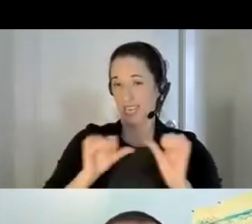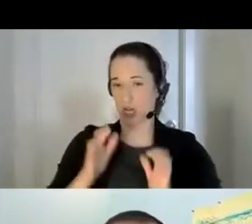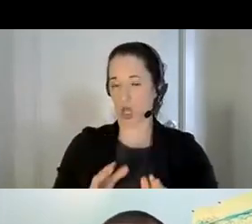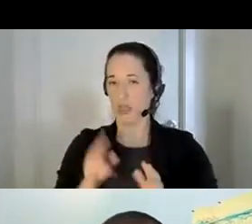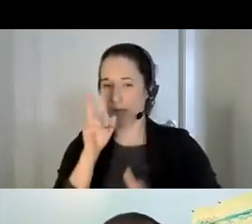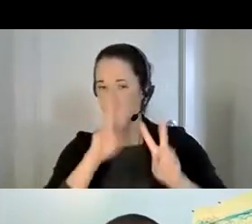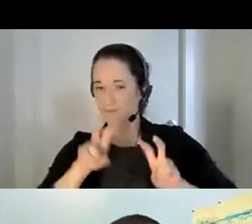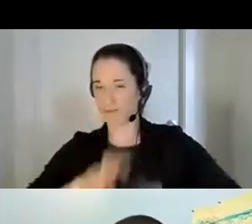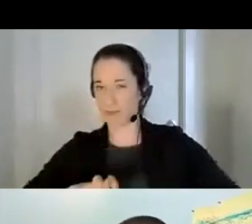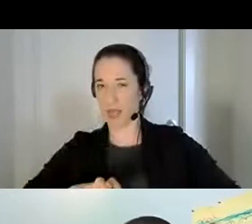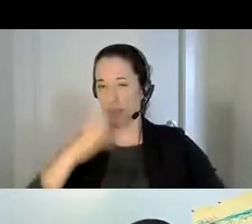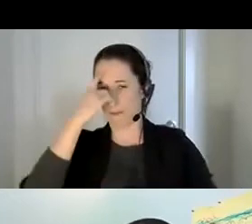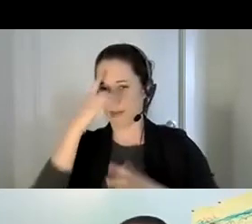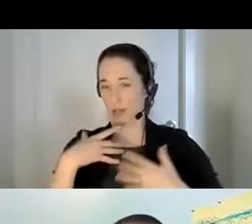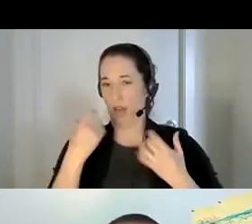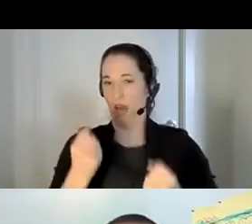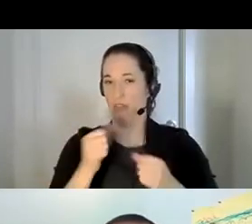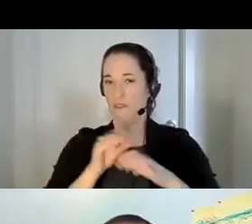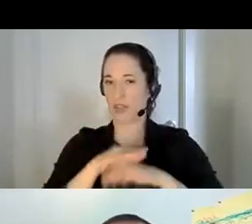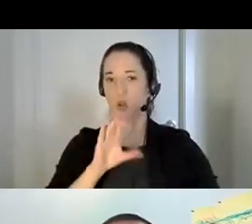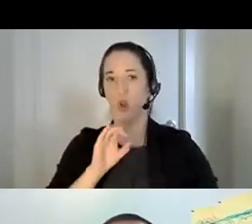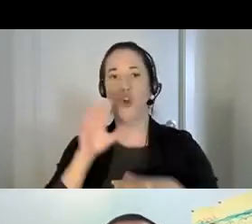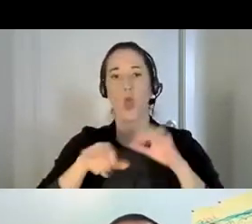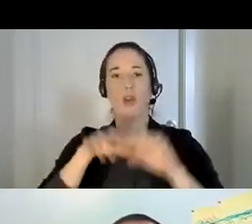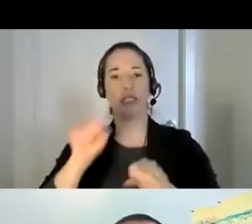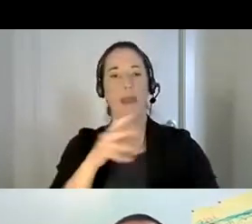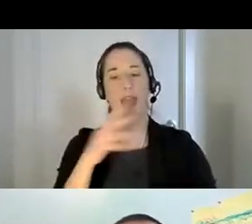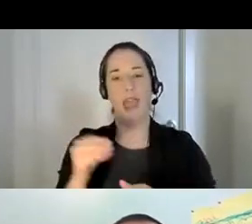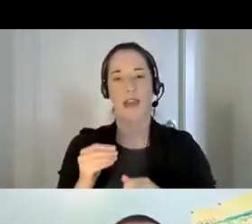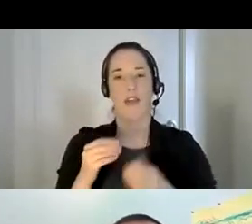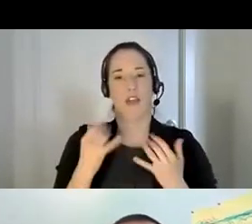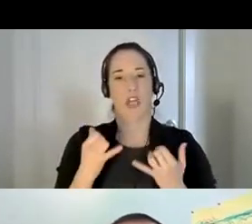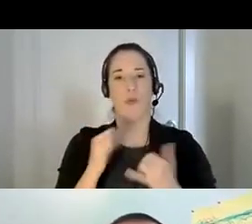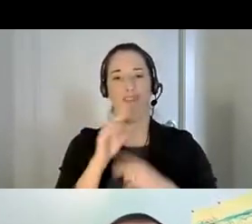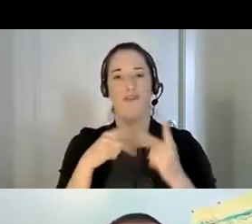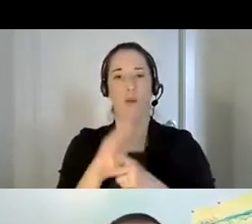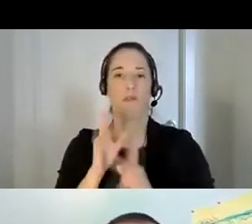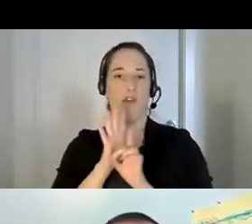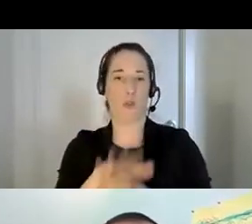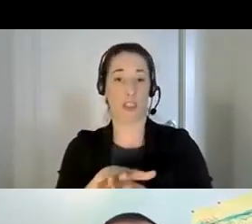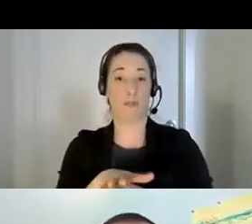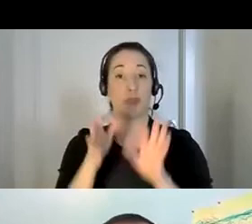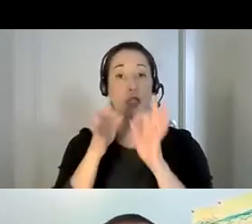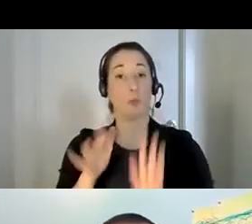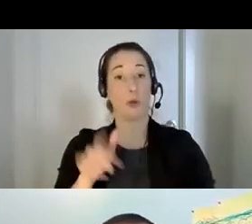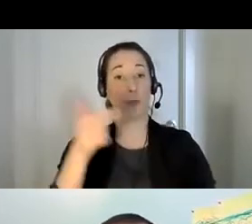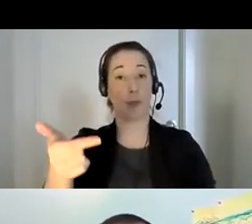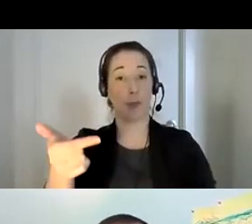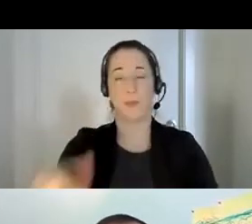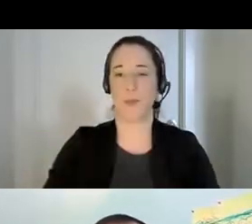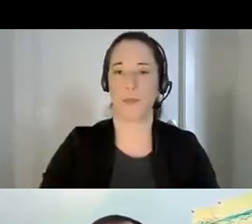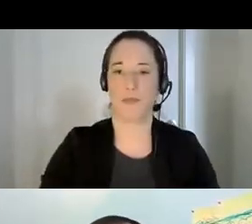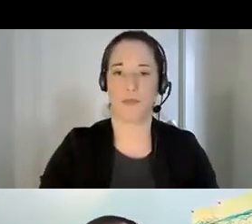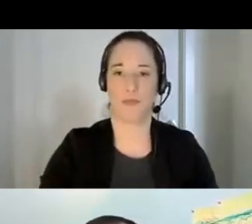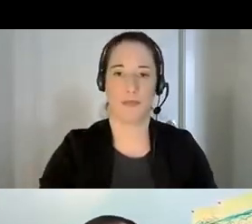of colonialism and contemporary forms of oppression. I also want to preface this with the fact that